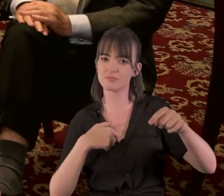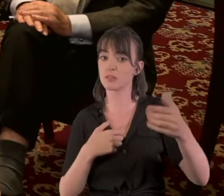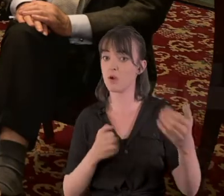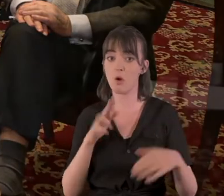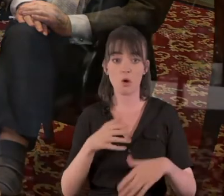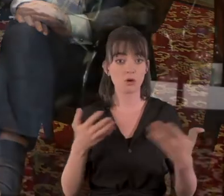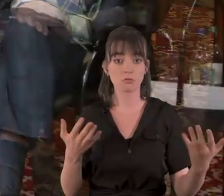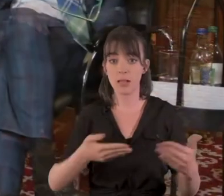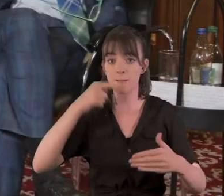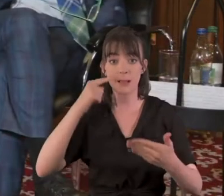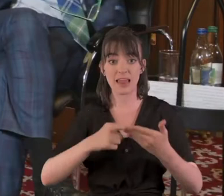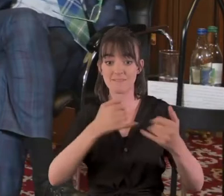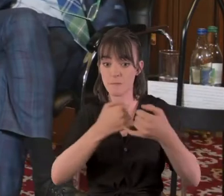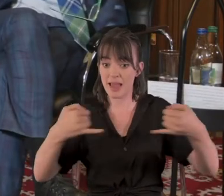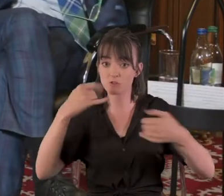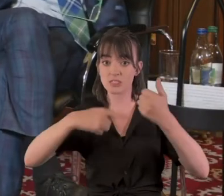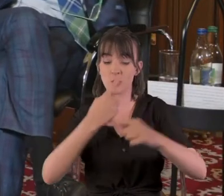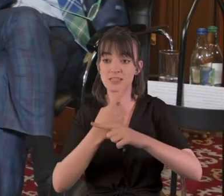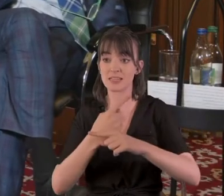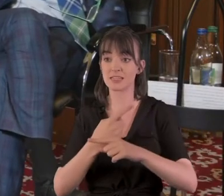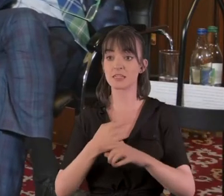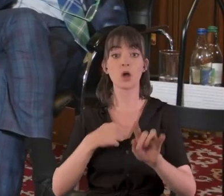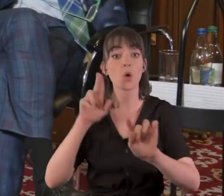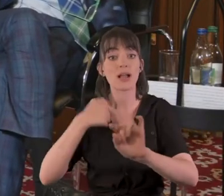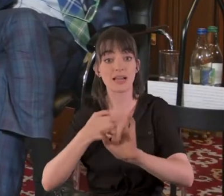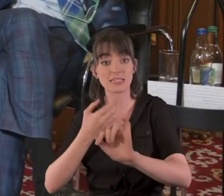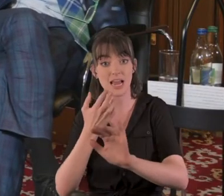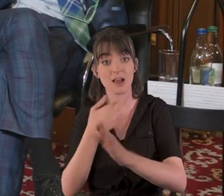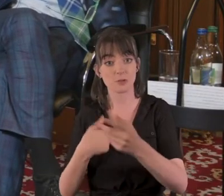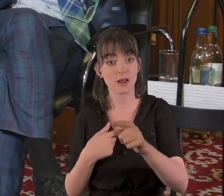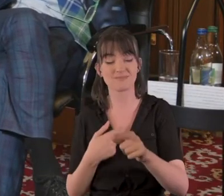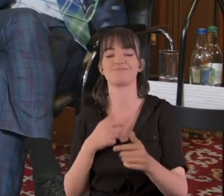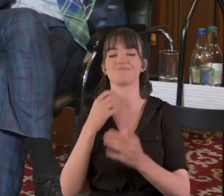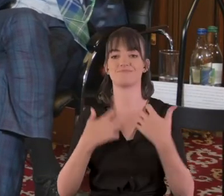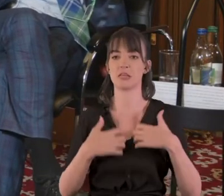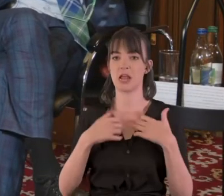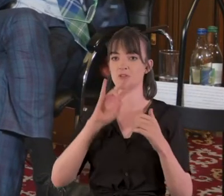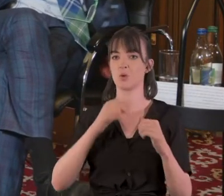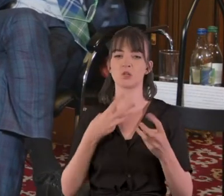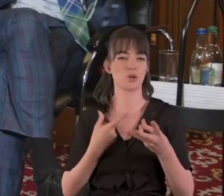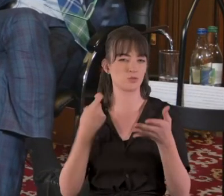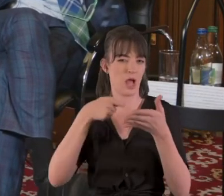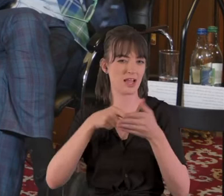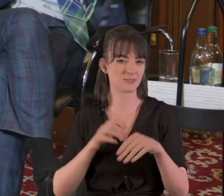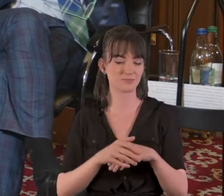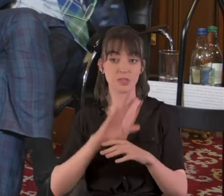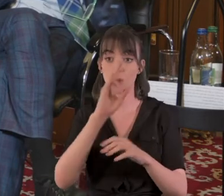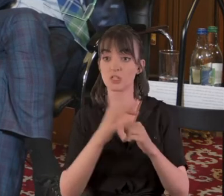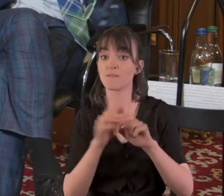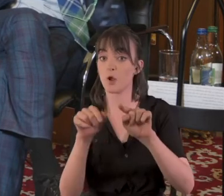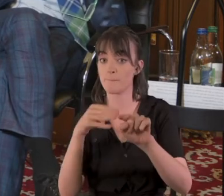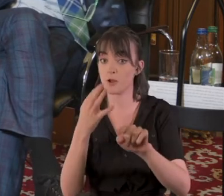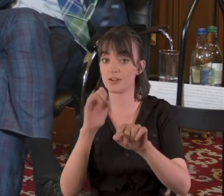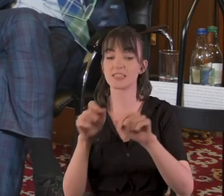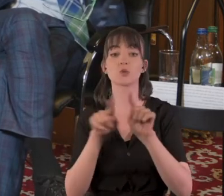reworked? Because I'm very intrigued by this. And I wanted to add it as a question to Marie. But one of the things